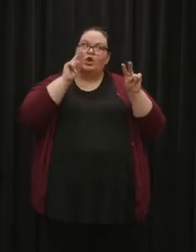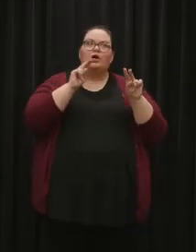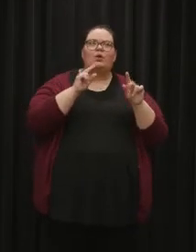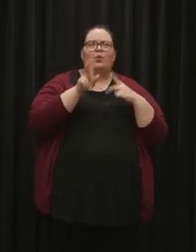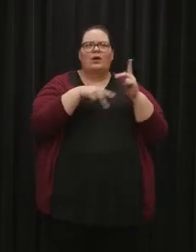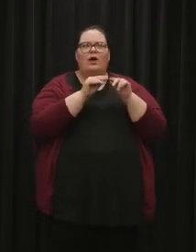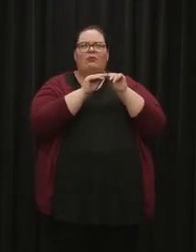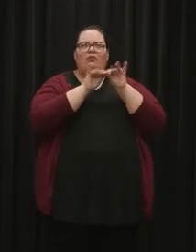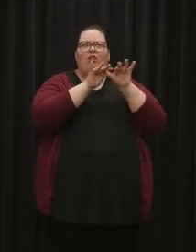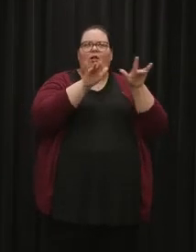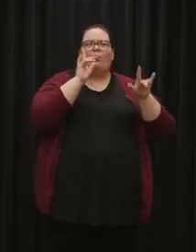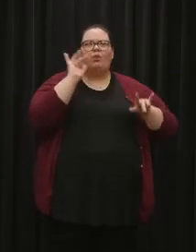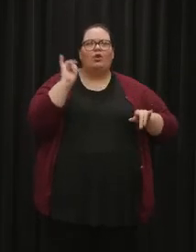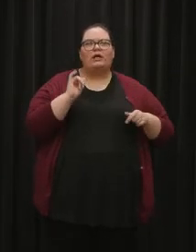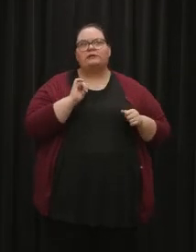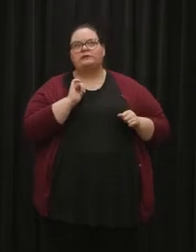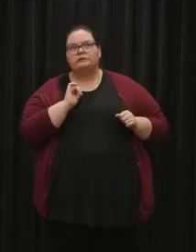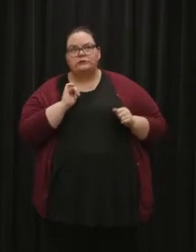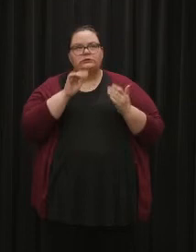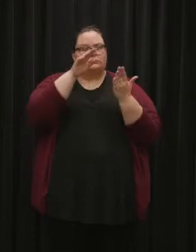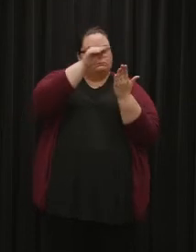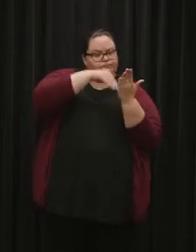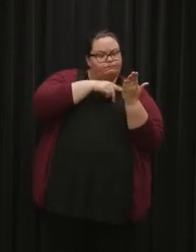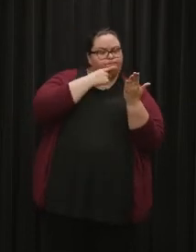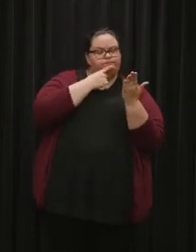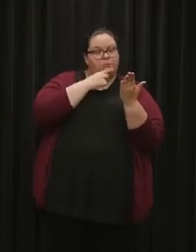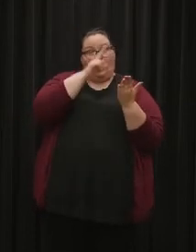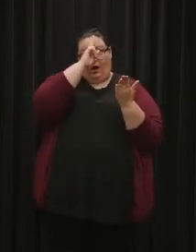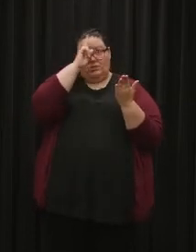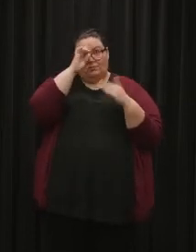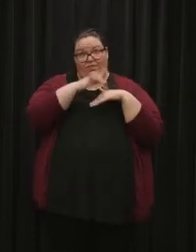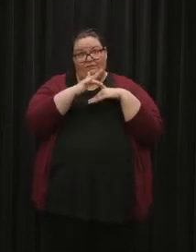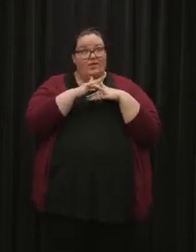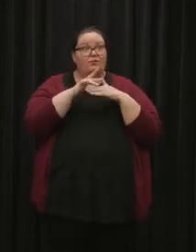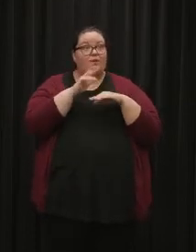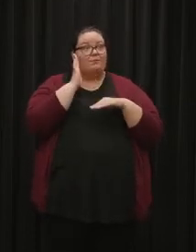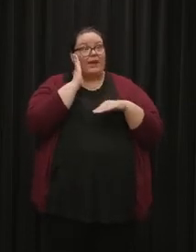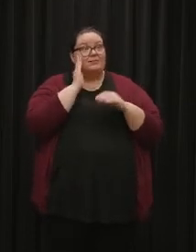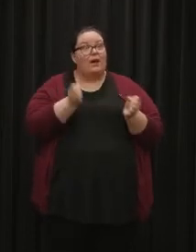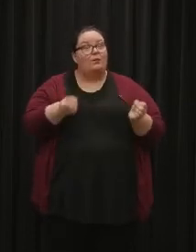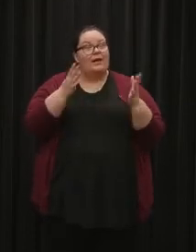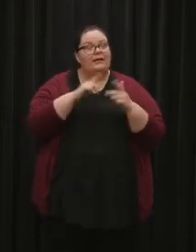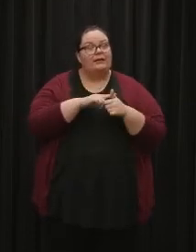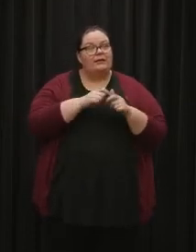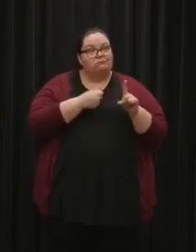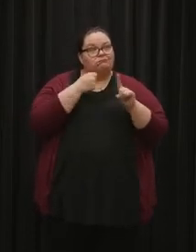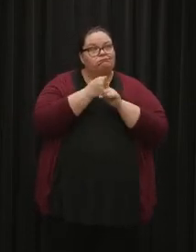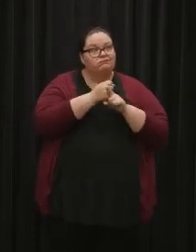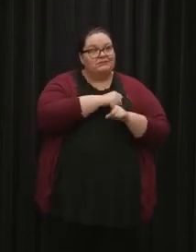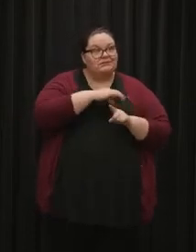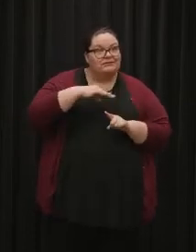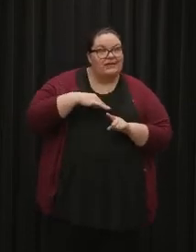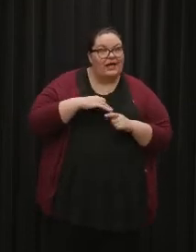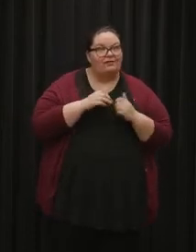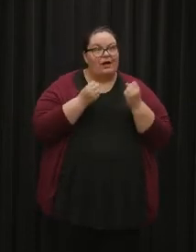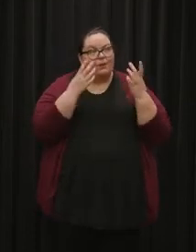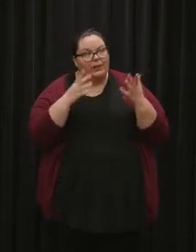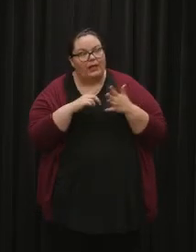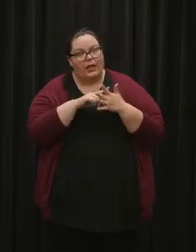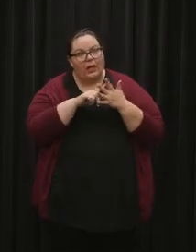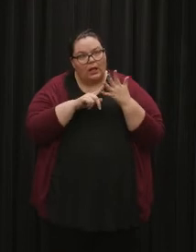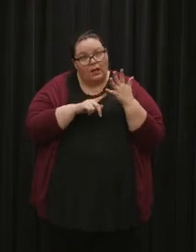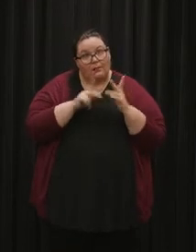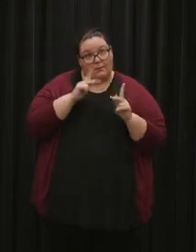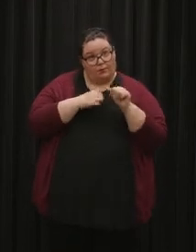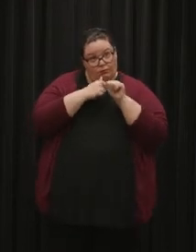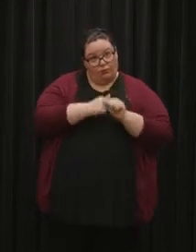type of transmission that we're seeing, we're looking at the hospital capacity, the impact there, we're looking at, you know, are